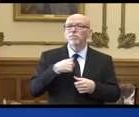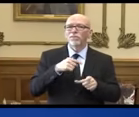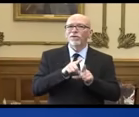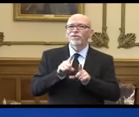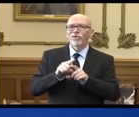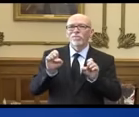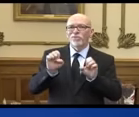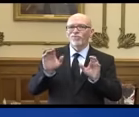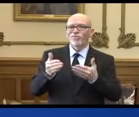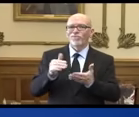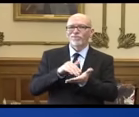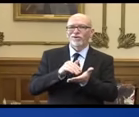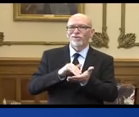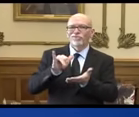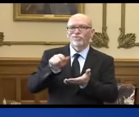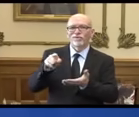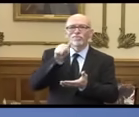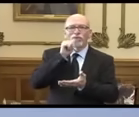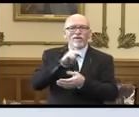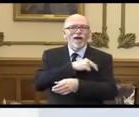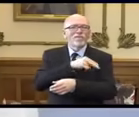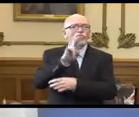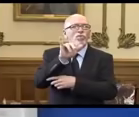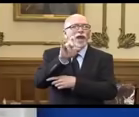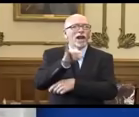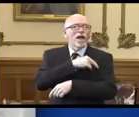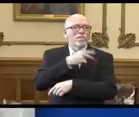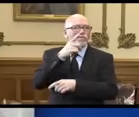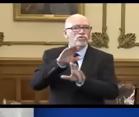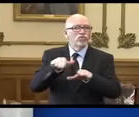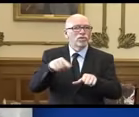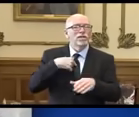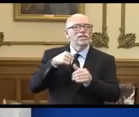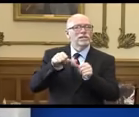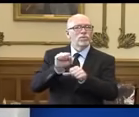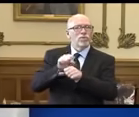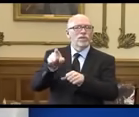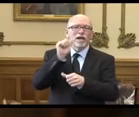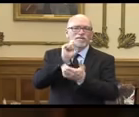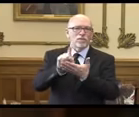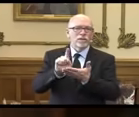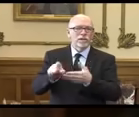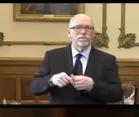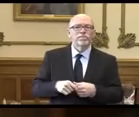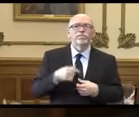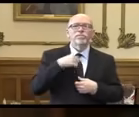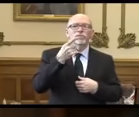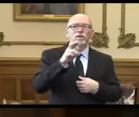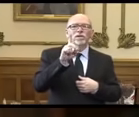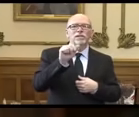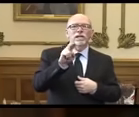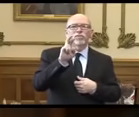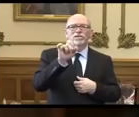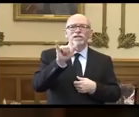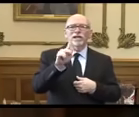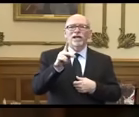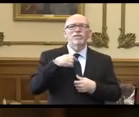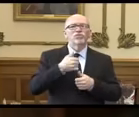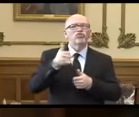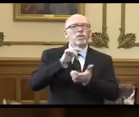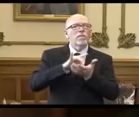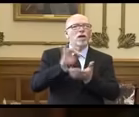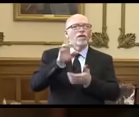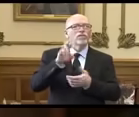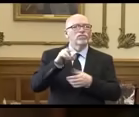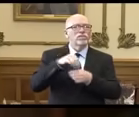an emergency room physician at Riley Hospital for Children and continue to work there every week. I am Dr. Dan Rosiniak, your Chief Medical Officer